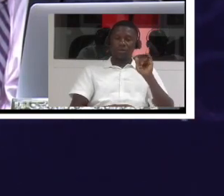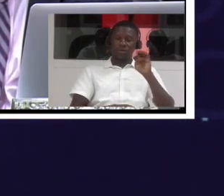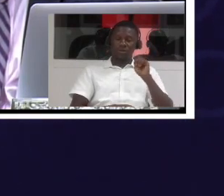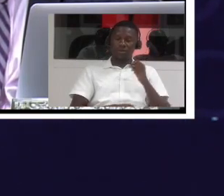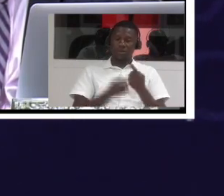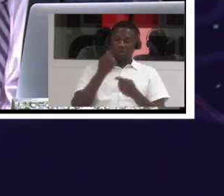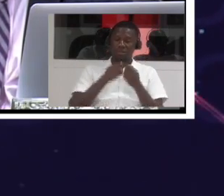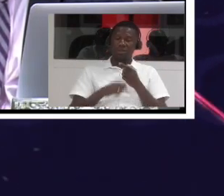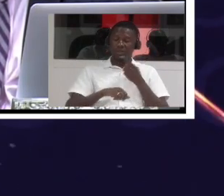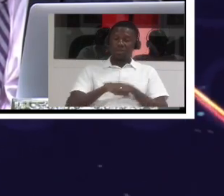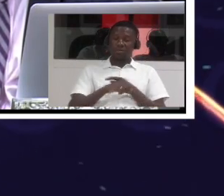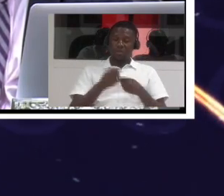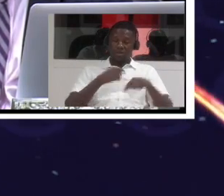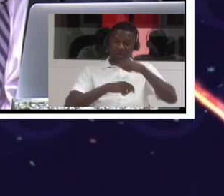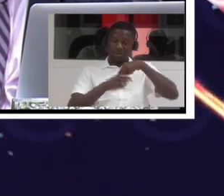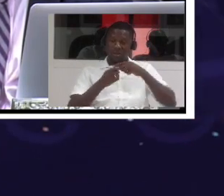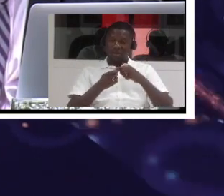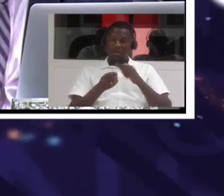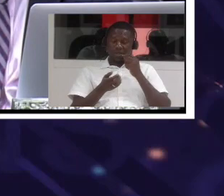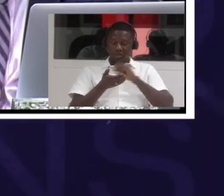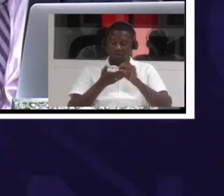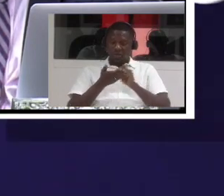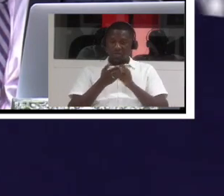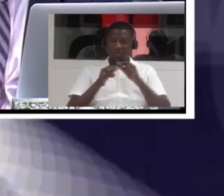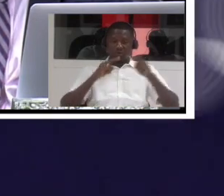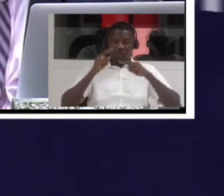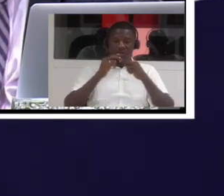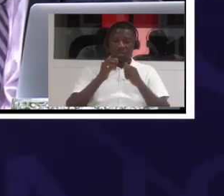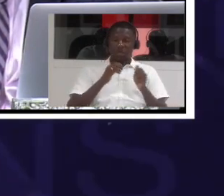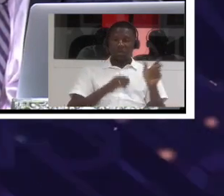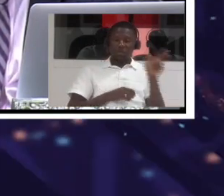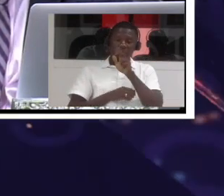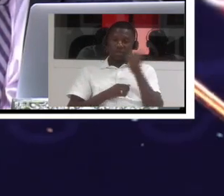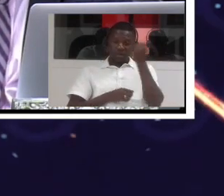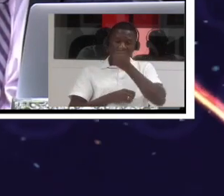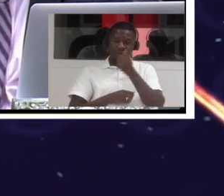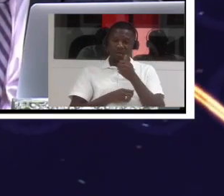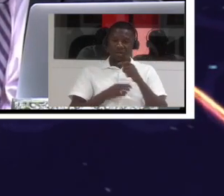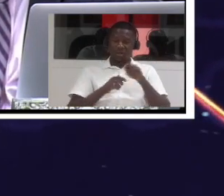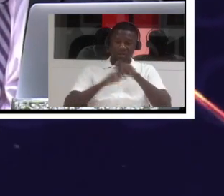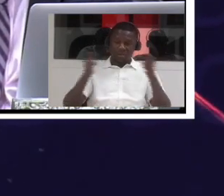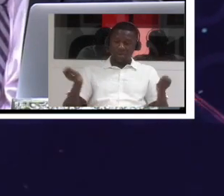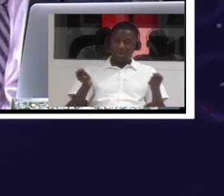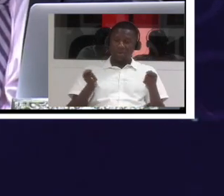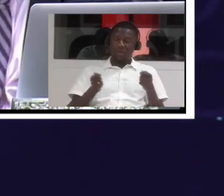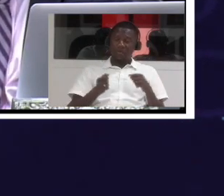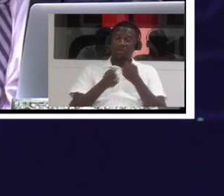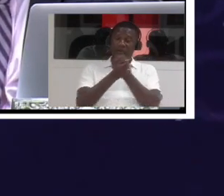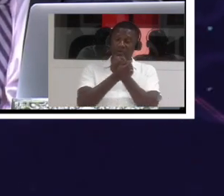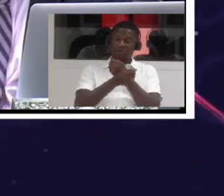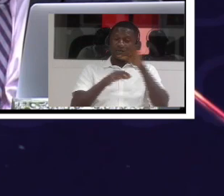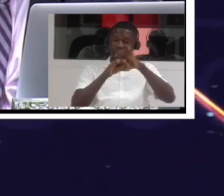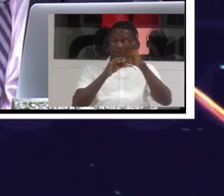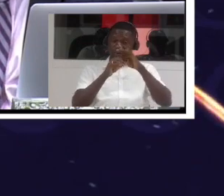a story in West Africa magazine. Yes. That alleged voter fraud, and he was arrested for that one